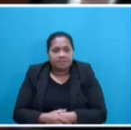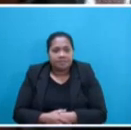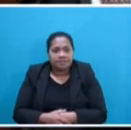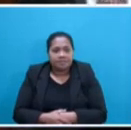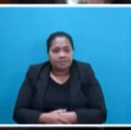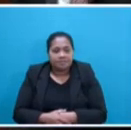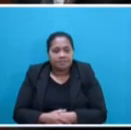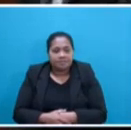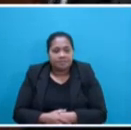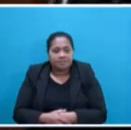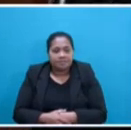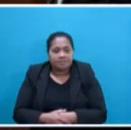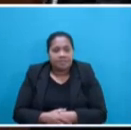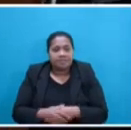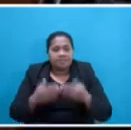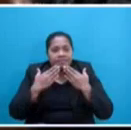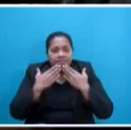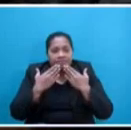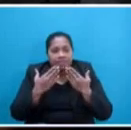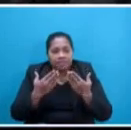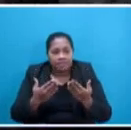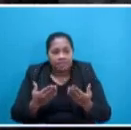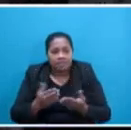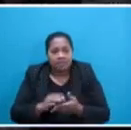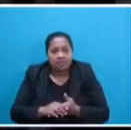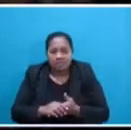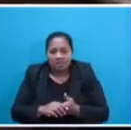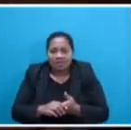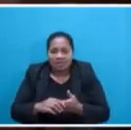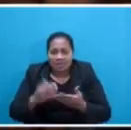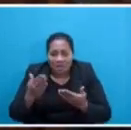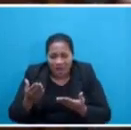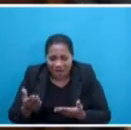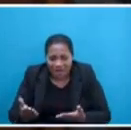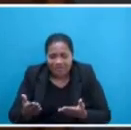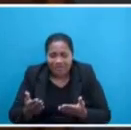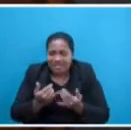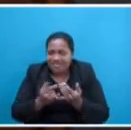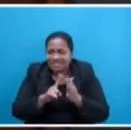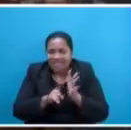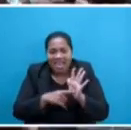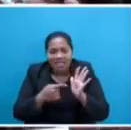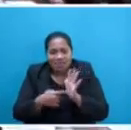I thank the Honorable Selai Adimaitoga for your contribution to the debate.